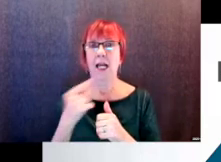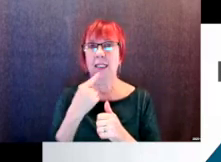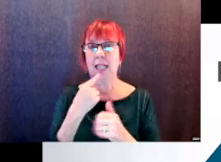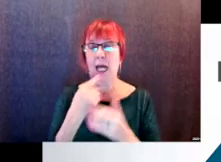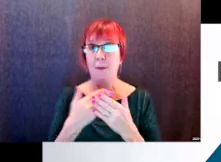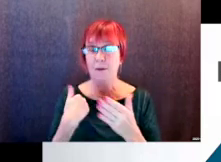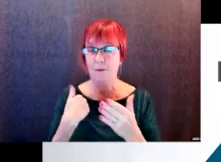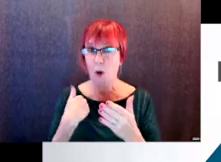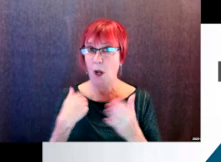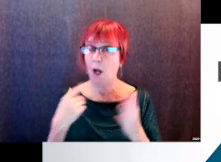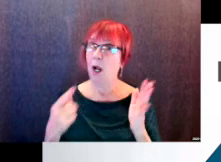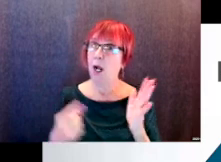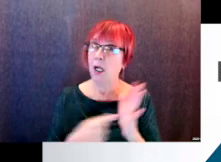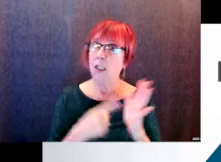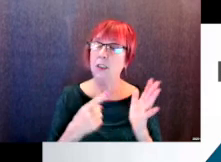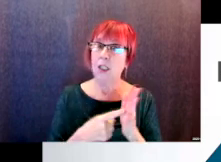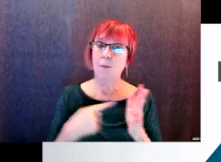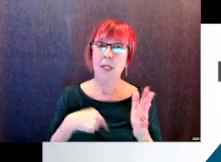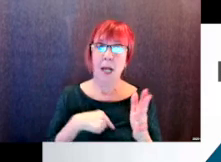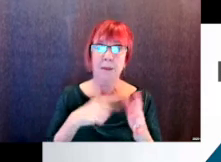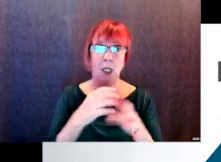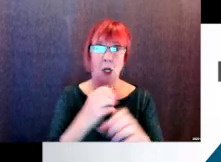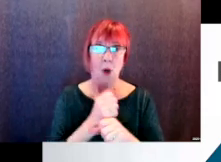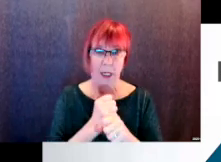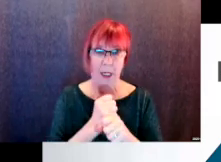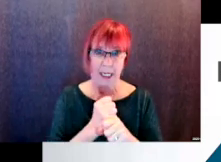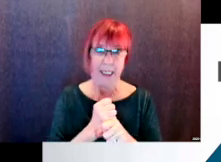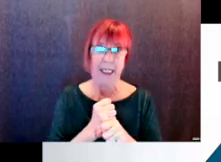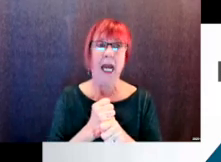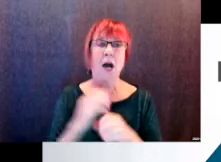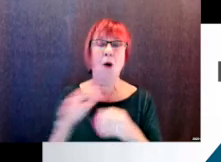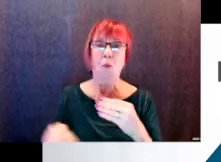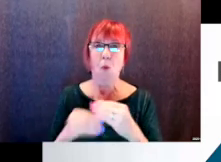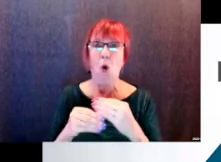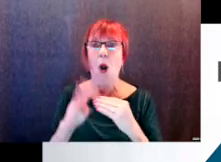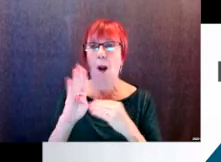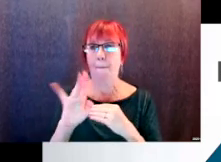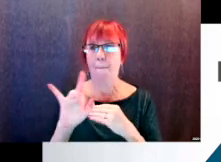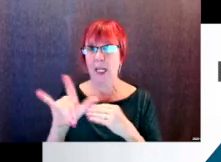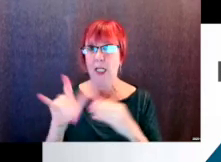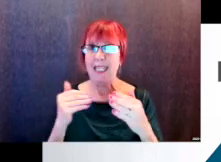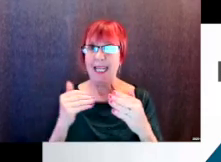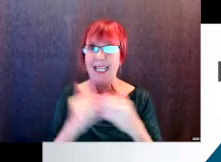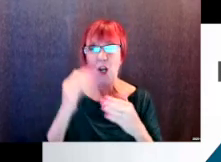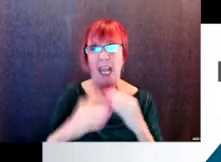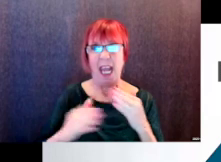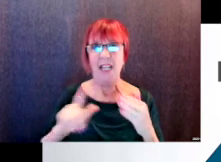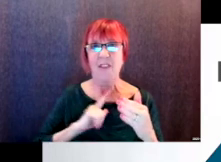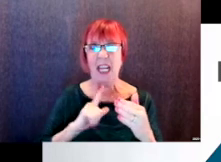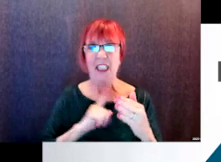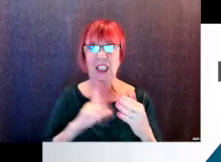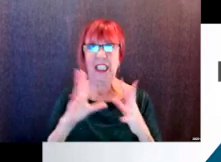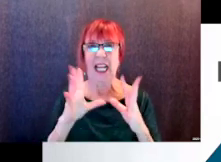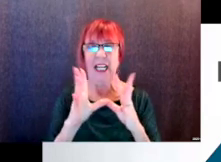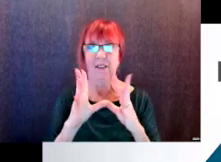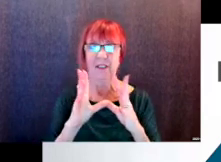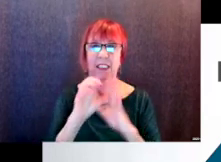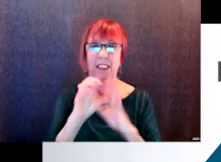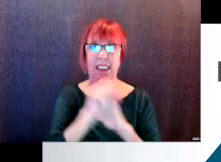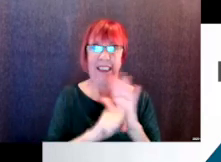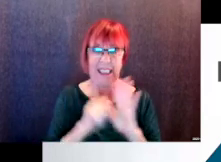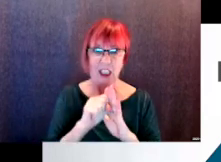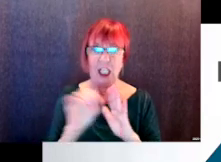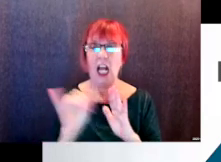more funding sources. And it has funded 12 or more incentive projects.